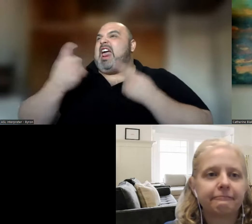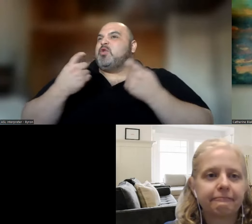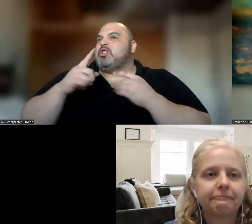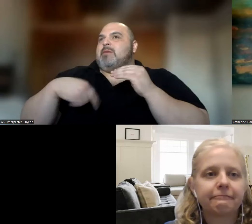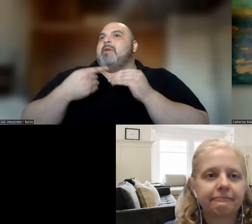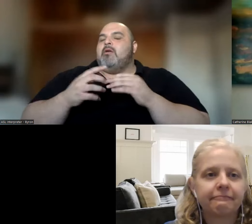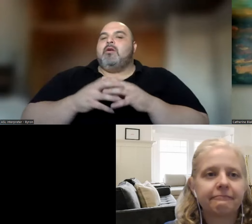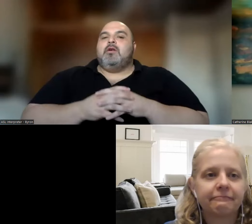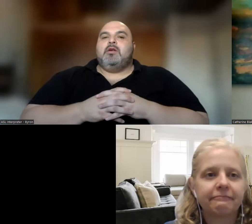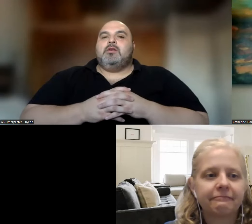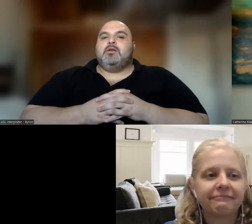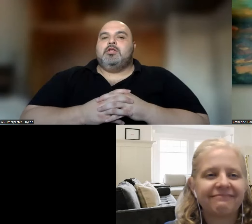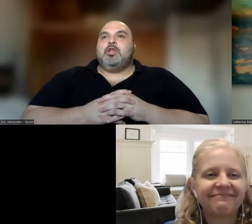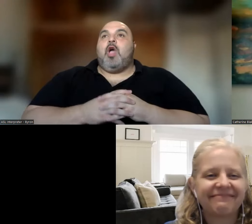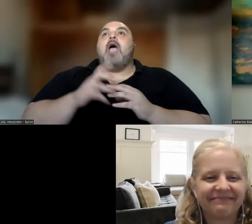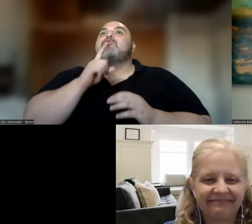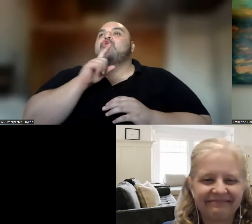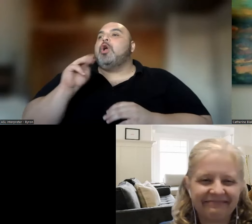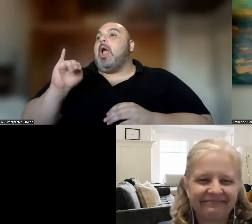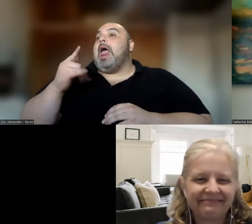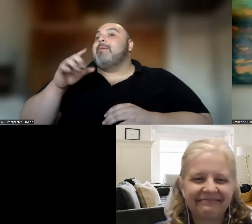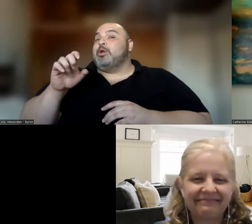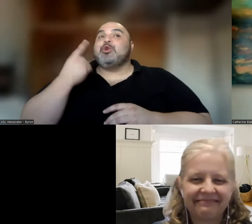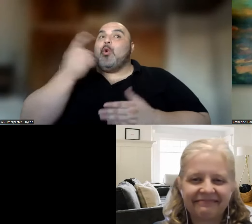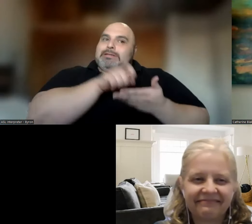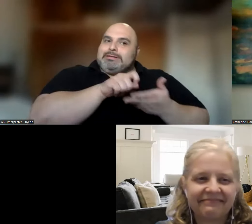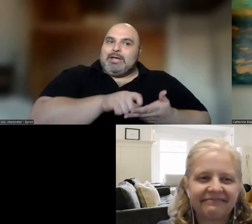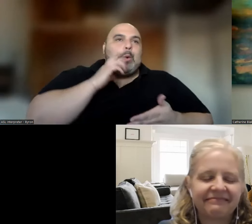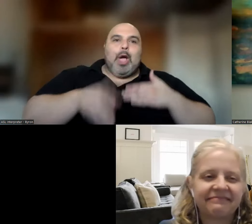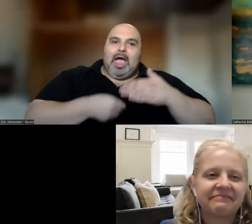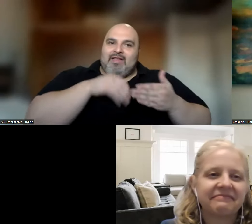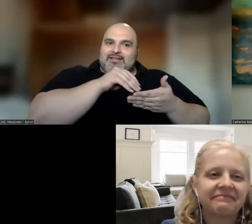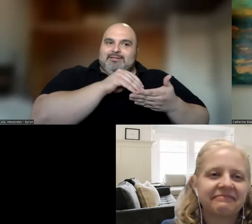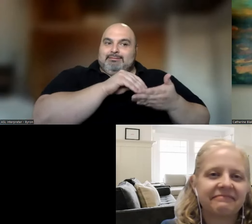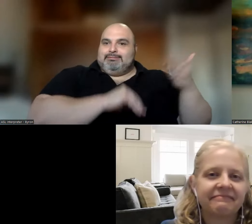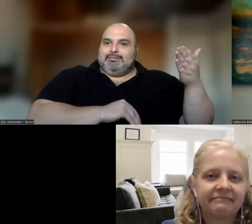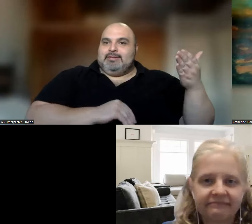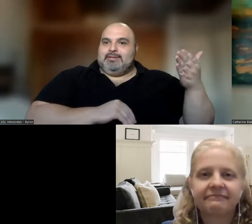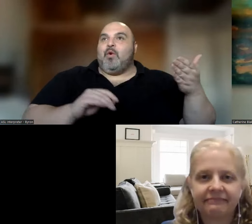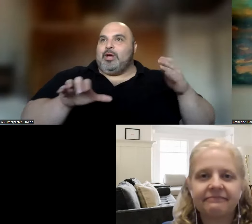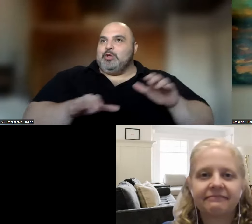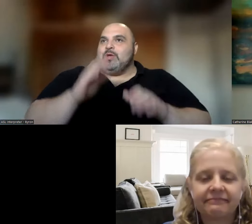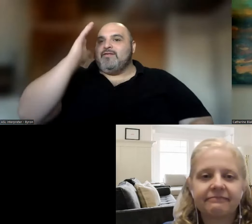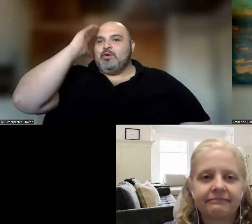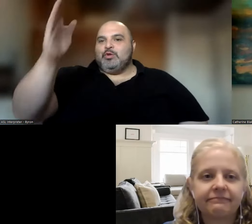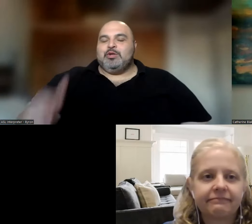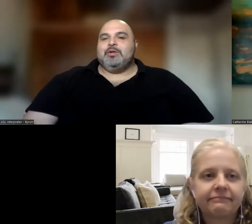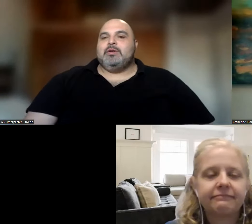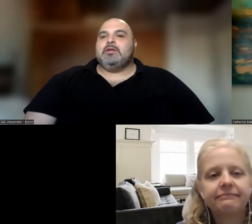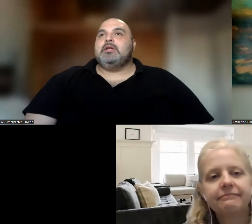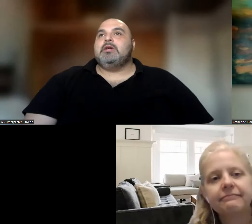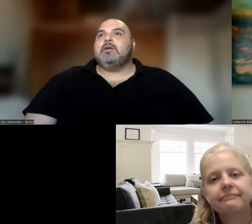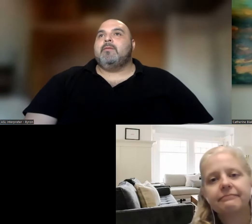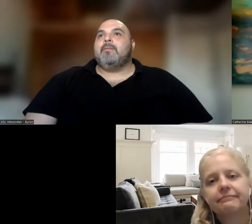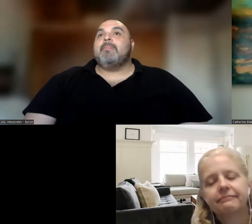So I'm sure Michelle, who's always taking amazing notes, will add that to the list of things that we can do in the future. Does anyone else on